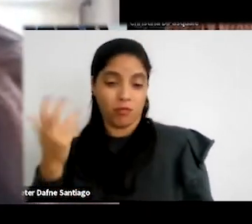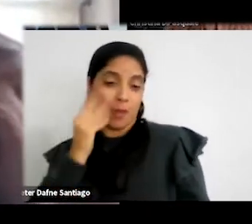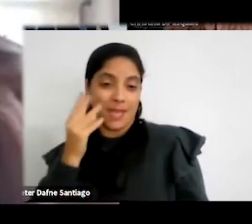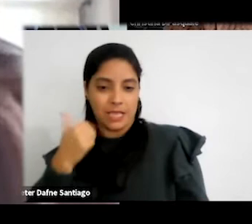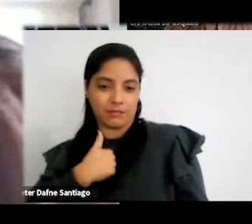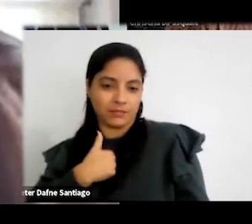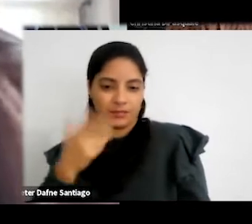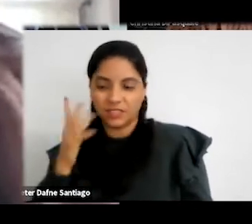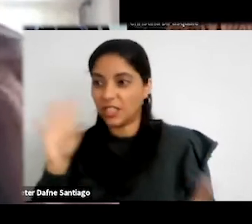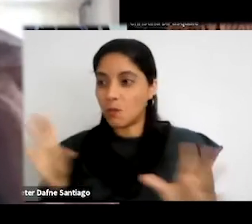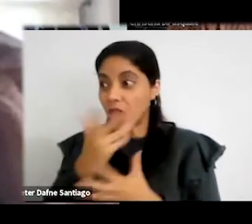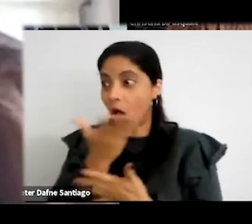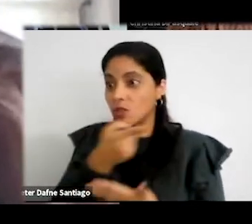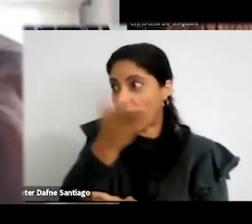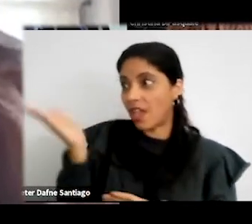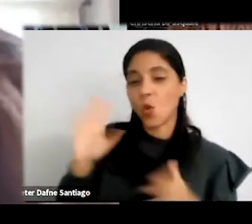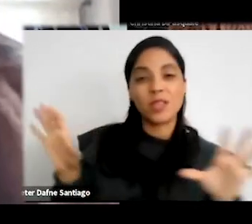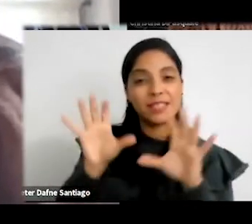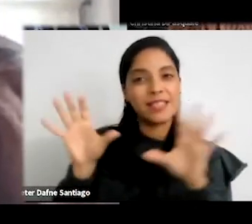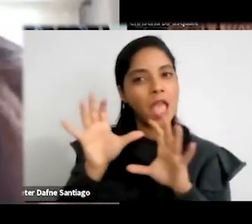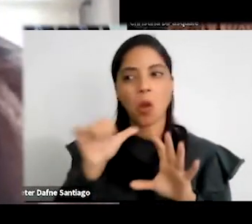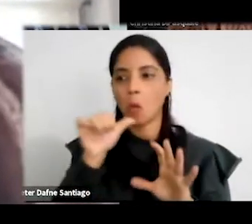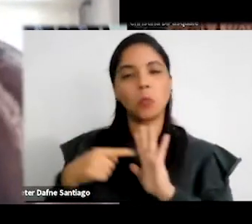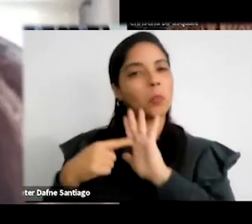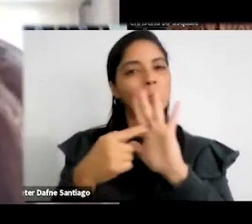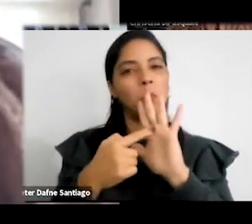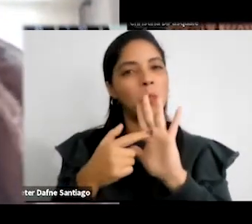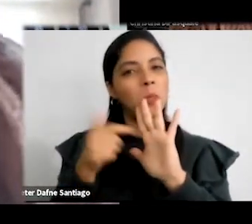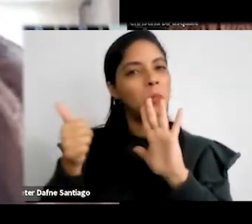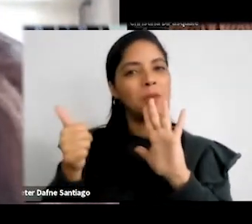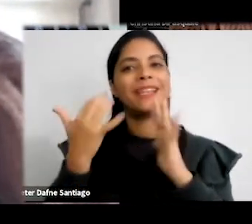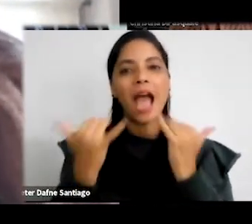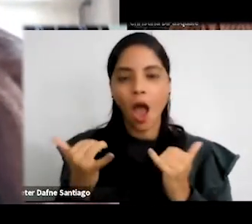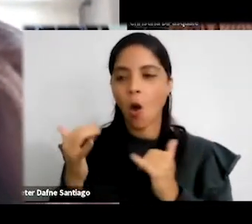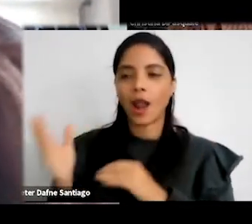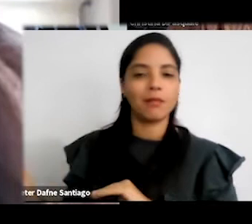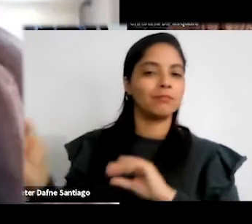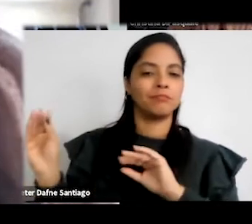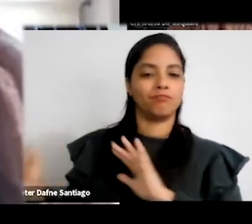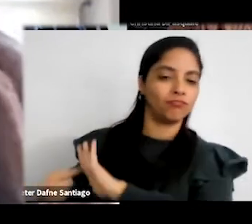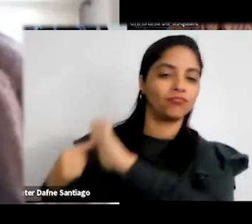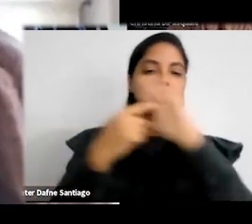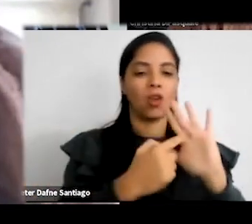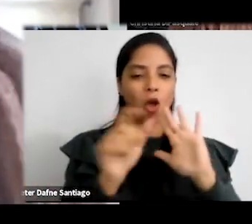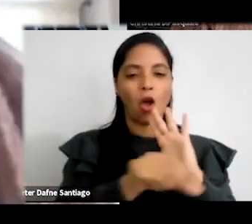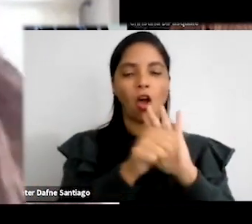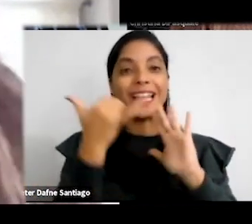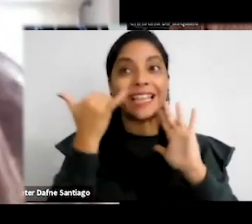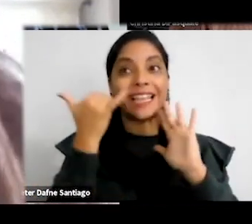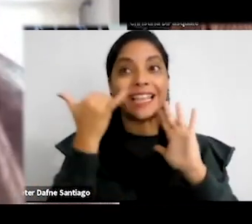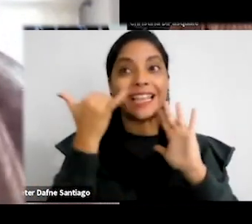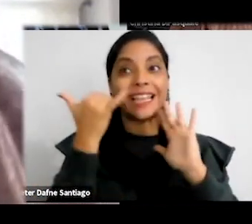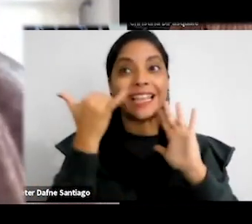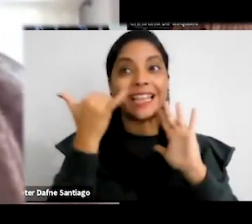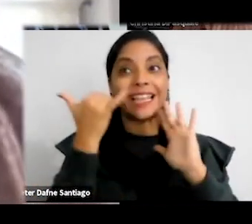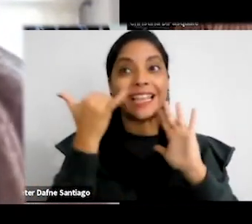they taught themselves, and then they trained others, and that's how they created this wave. And so, this has been really challenging